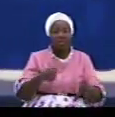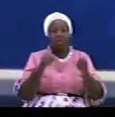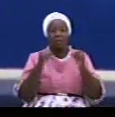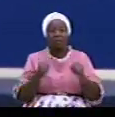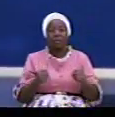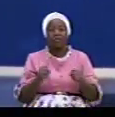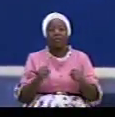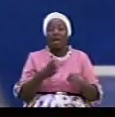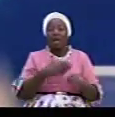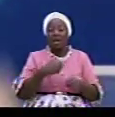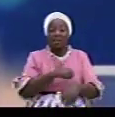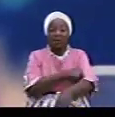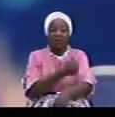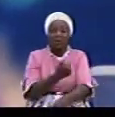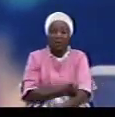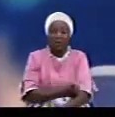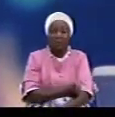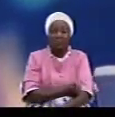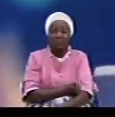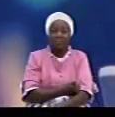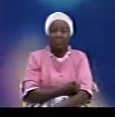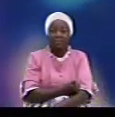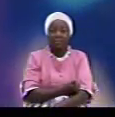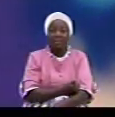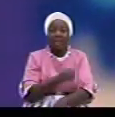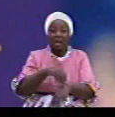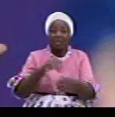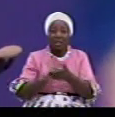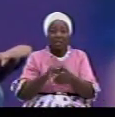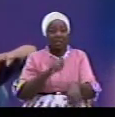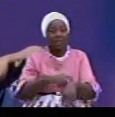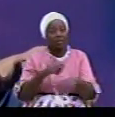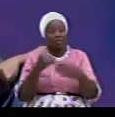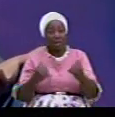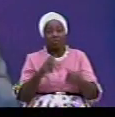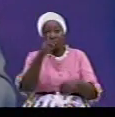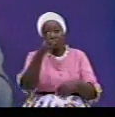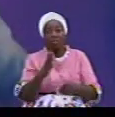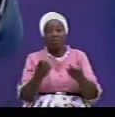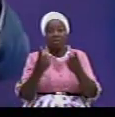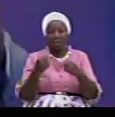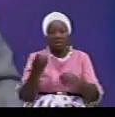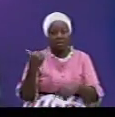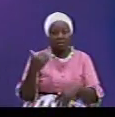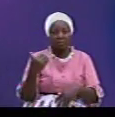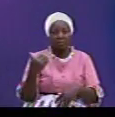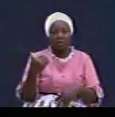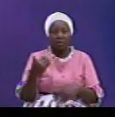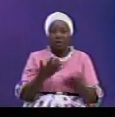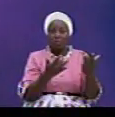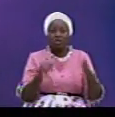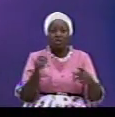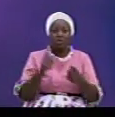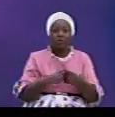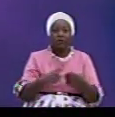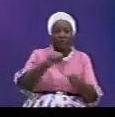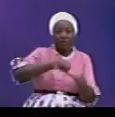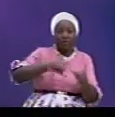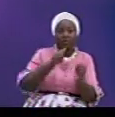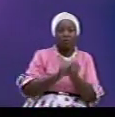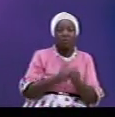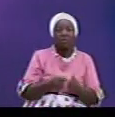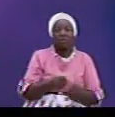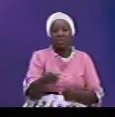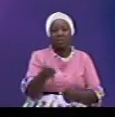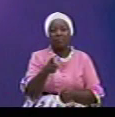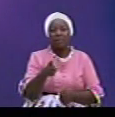the authority, at that time now God came, wanted to fellowship with them.